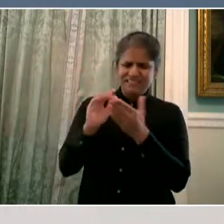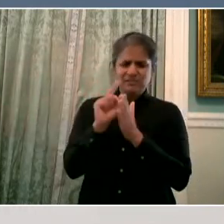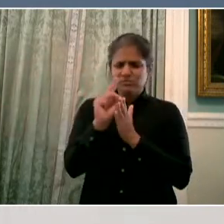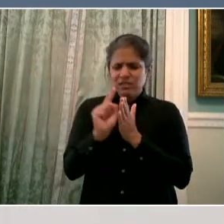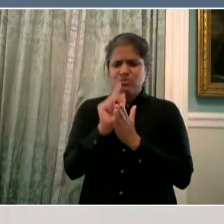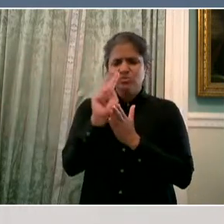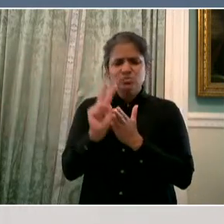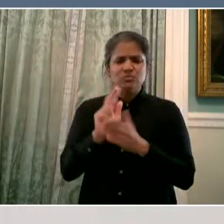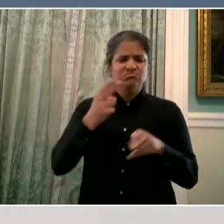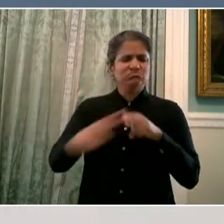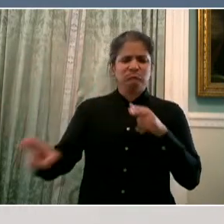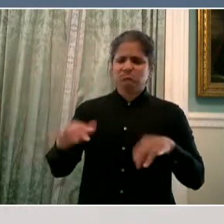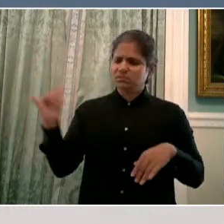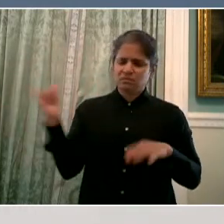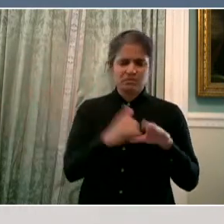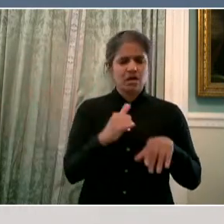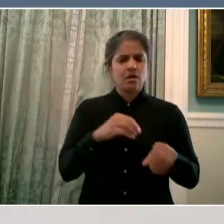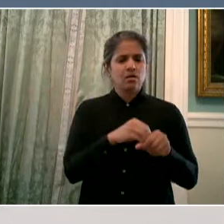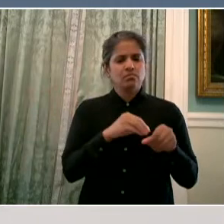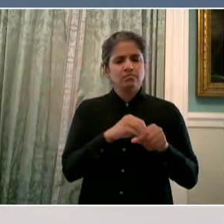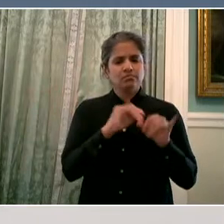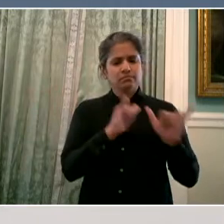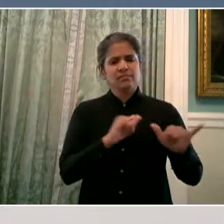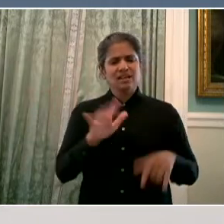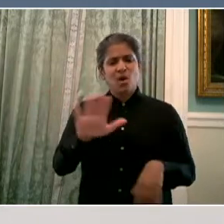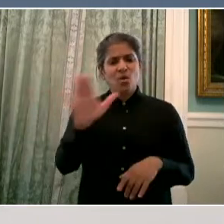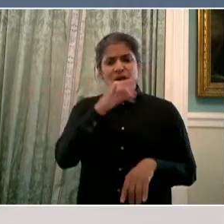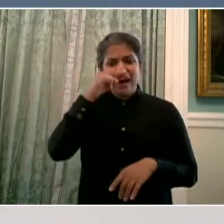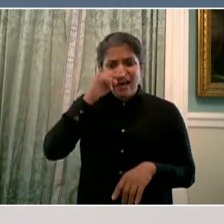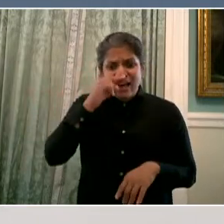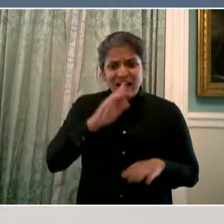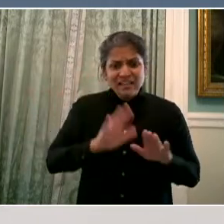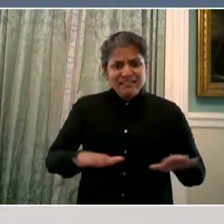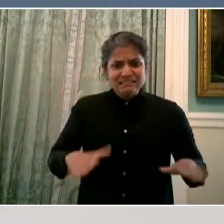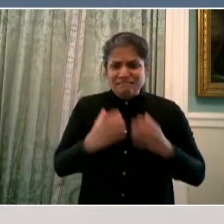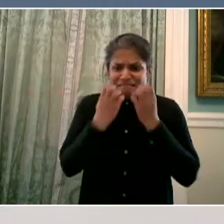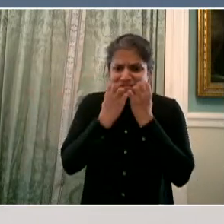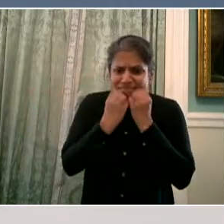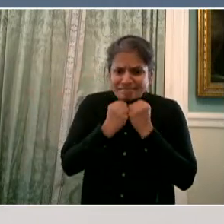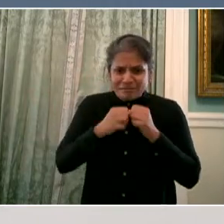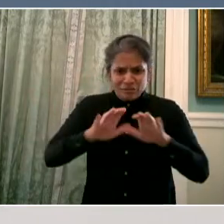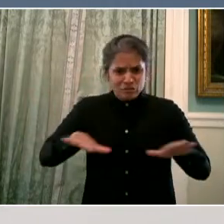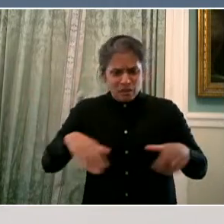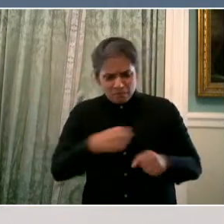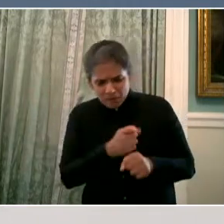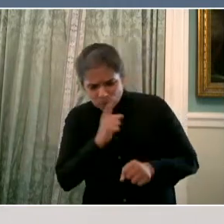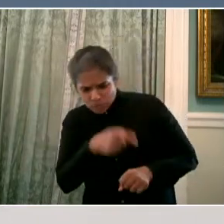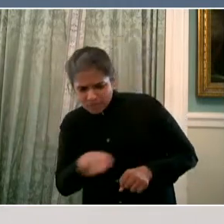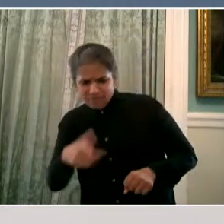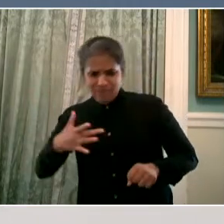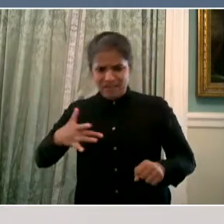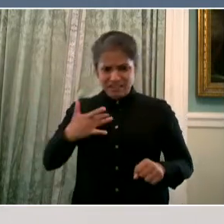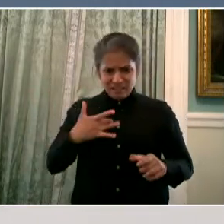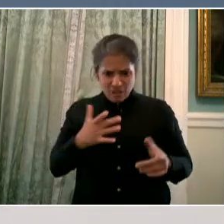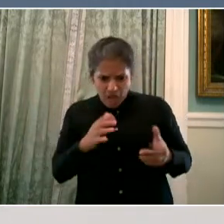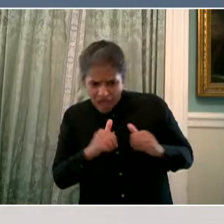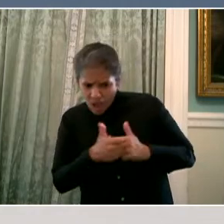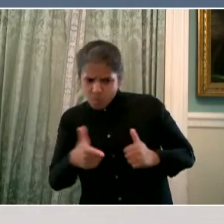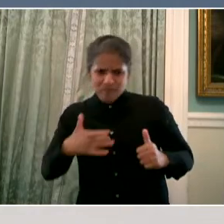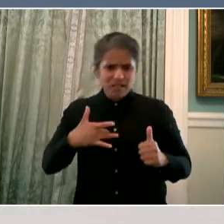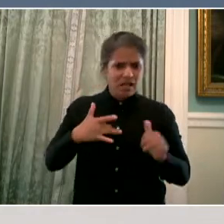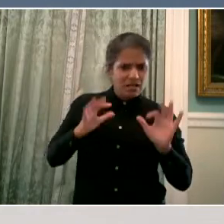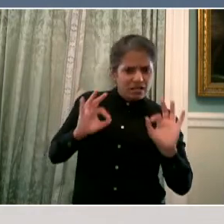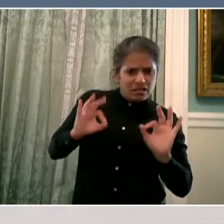feeling well, bring them indoors and limit their exposure. The air quality is going to fluctuate, but it's not going to be anywhere as hazardous as it's been